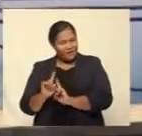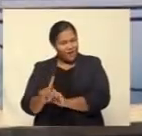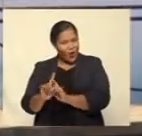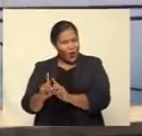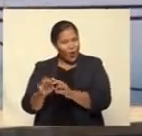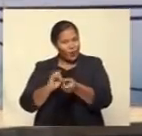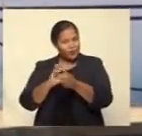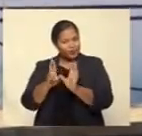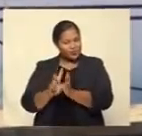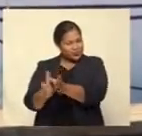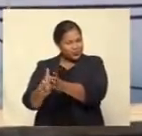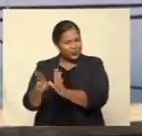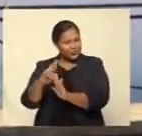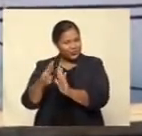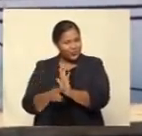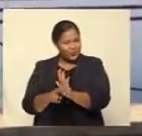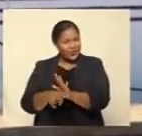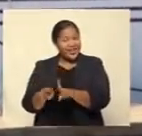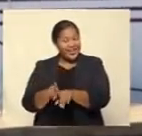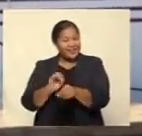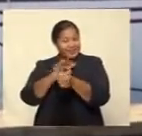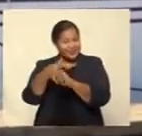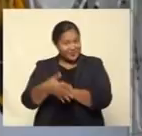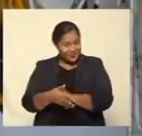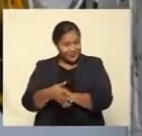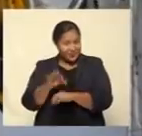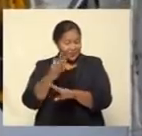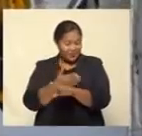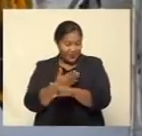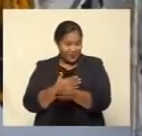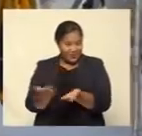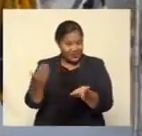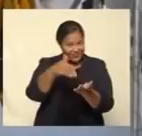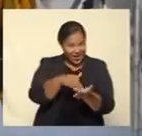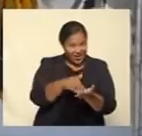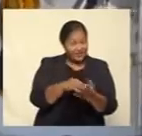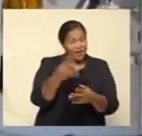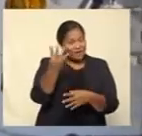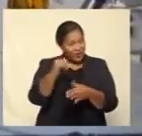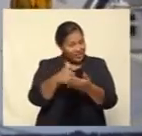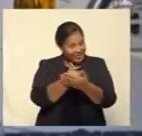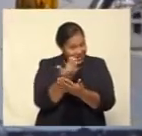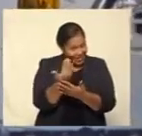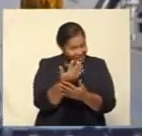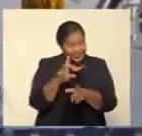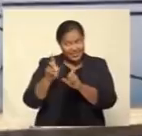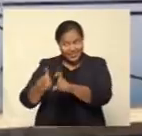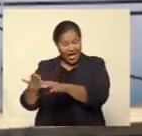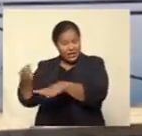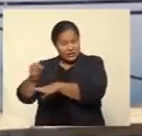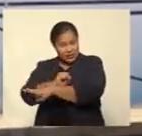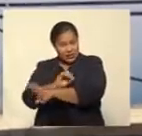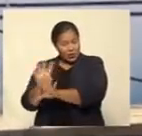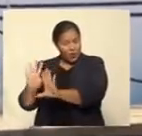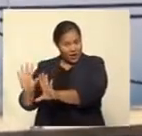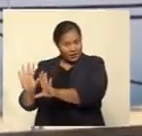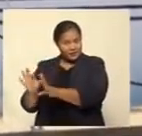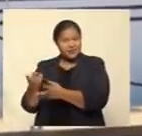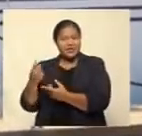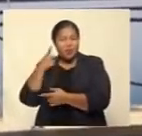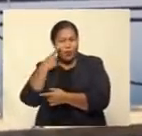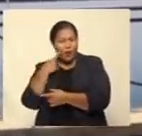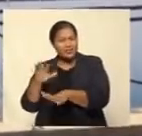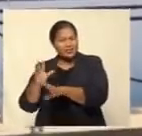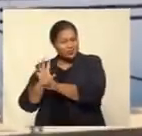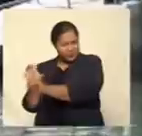protocols, including COVID-19 pre-departure testing, 14 days of quarantine at sea or in harbour, and border quarantine